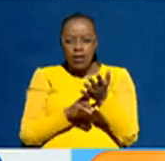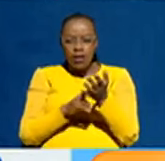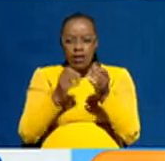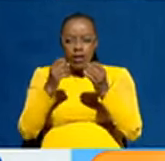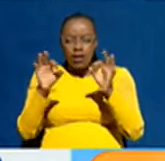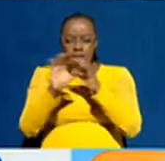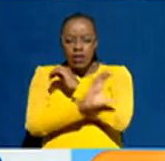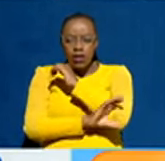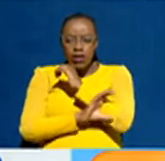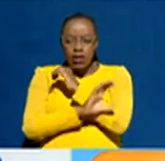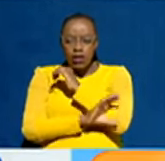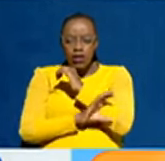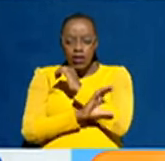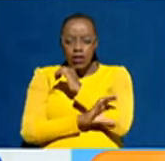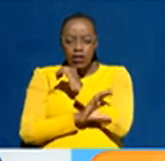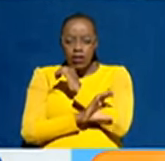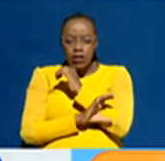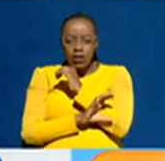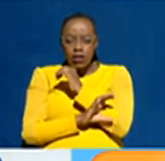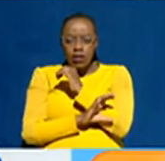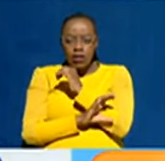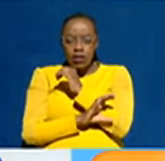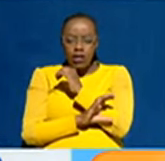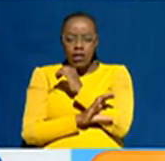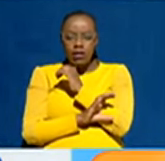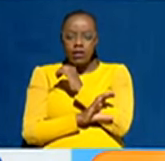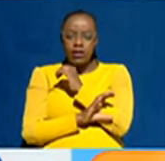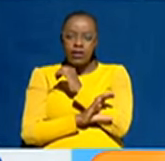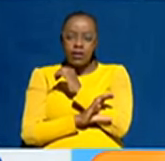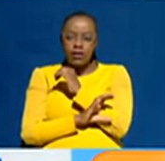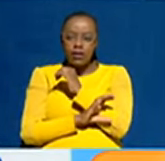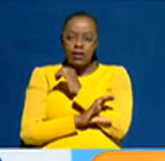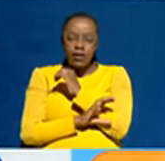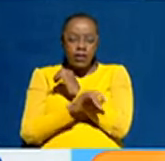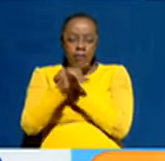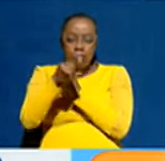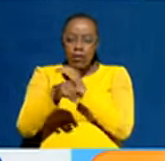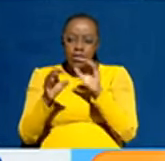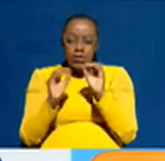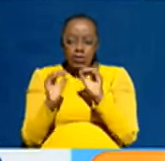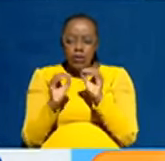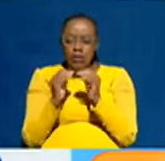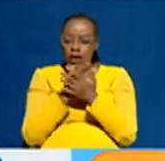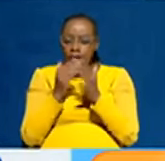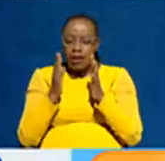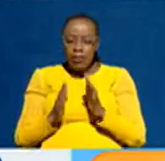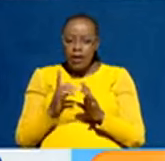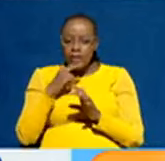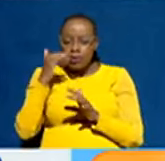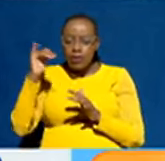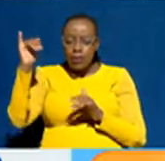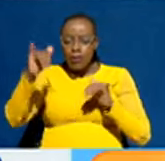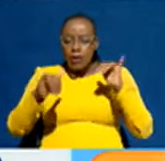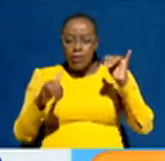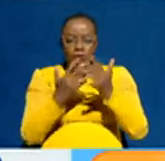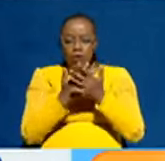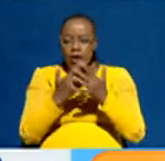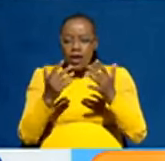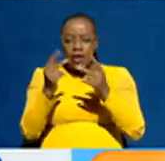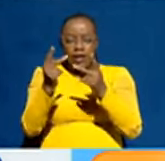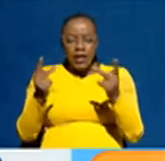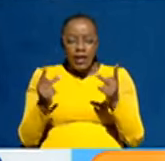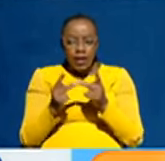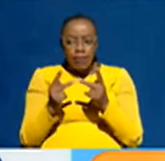country. It shall no longer be necessary for any person from any corner of the